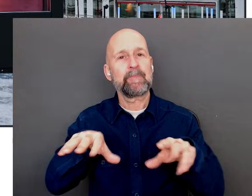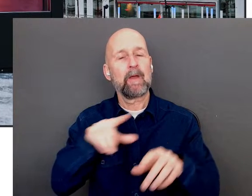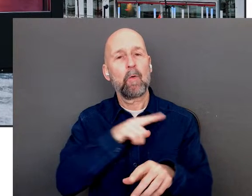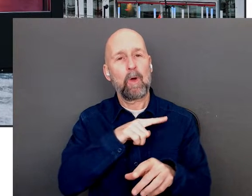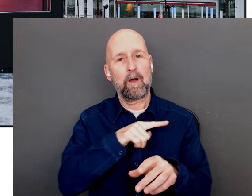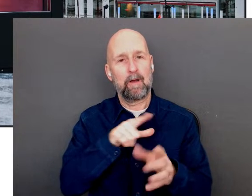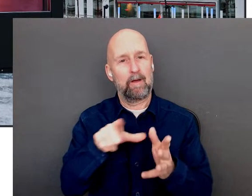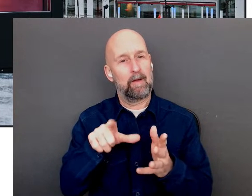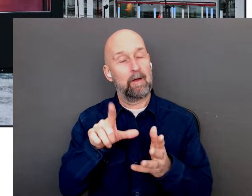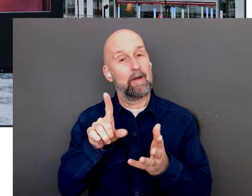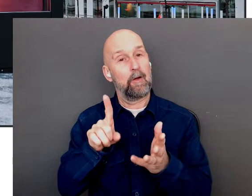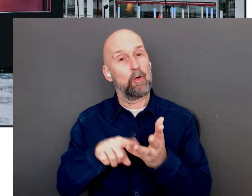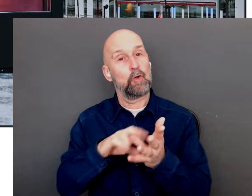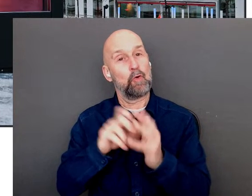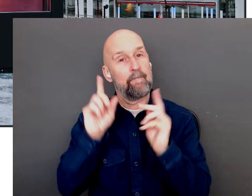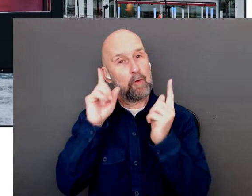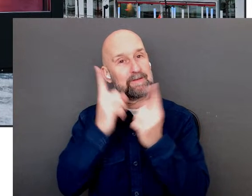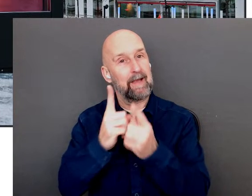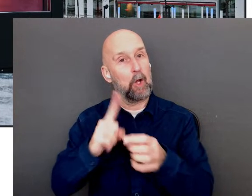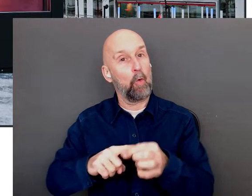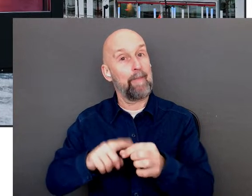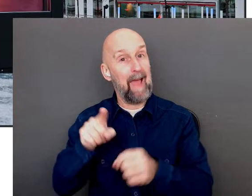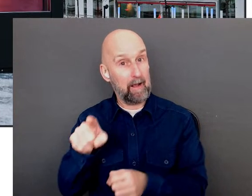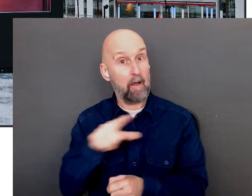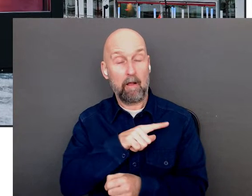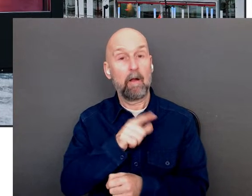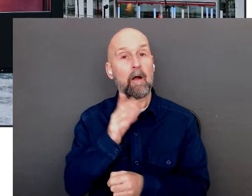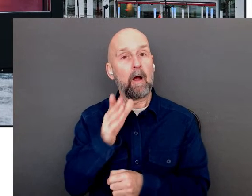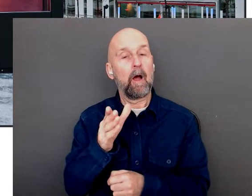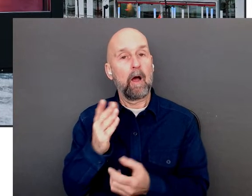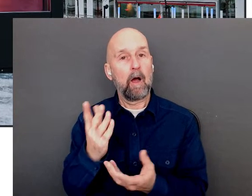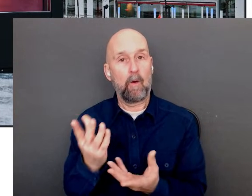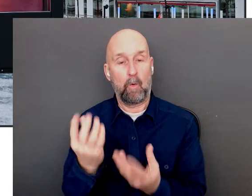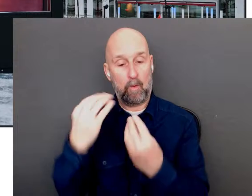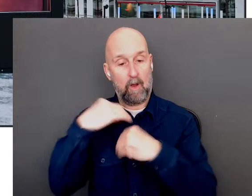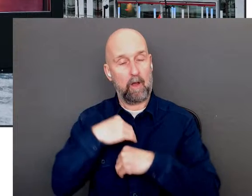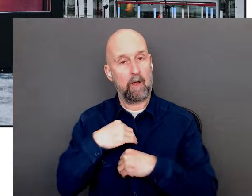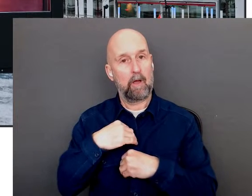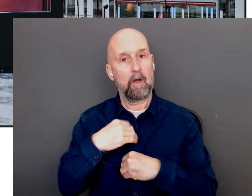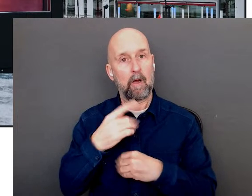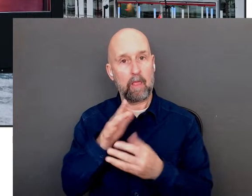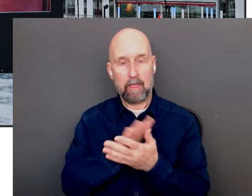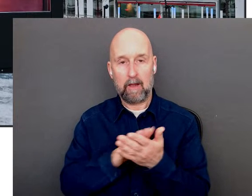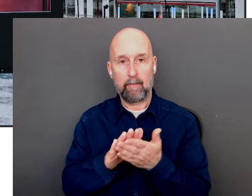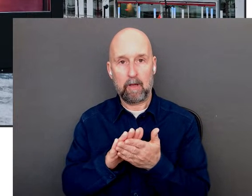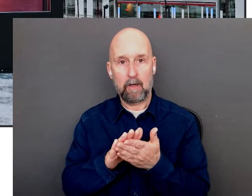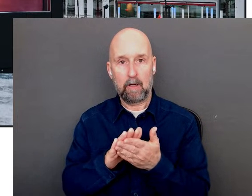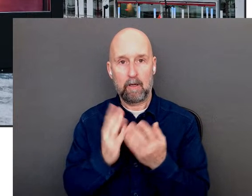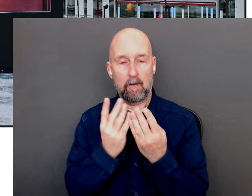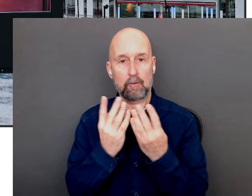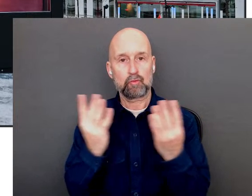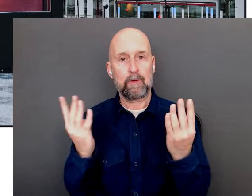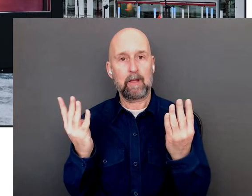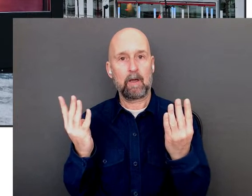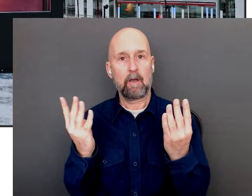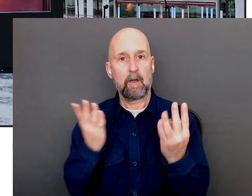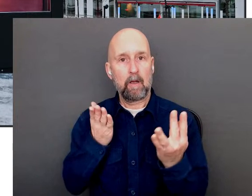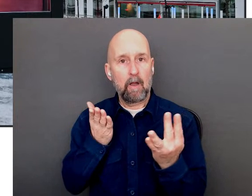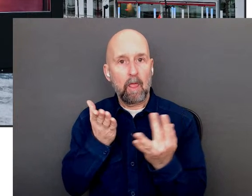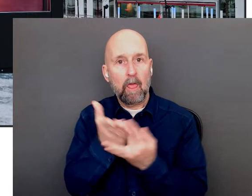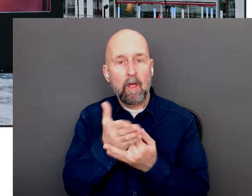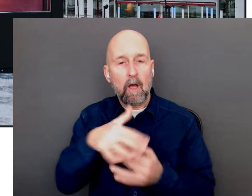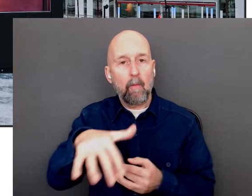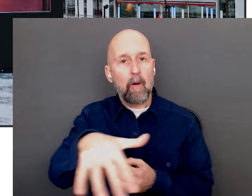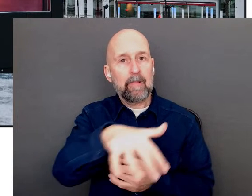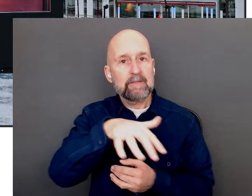à Montréal. And this is where I understood that we can break out of the screen and intervene in the public space. And this is